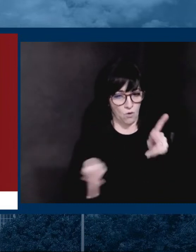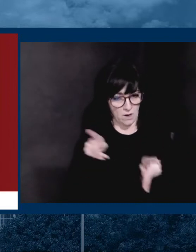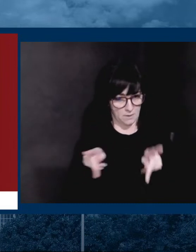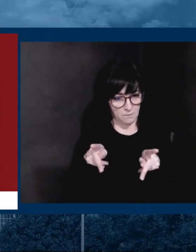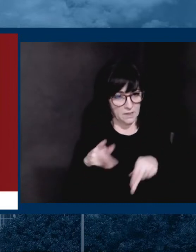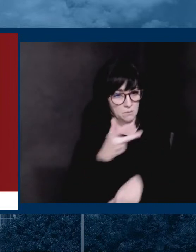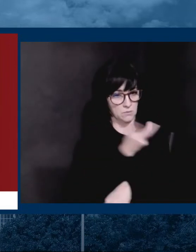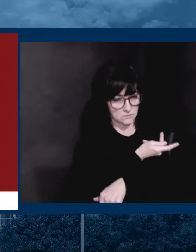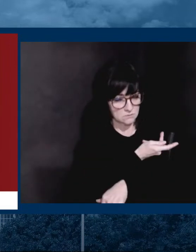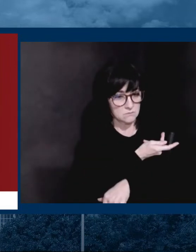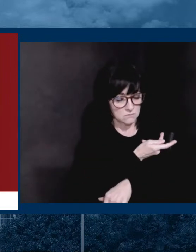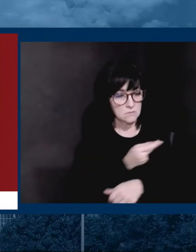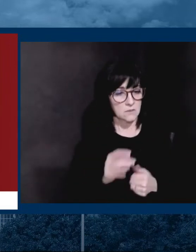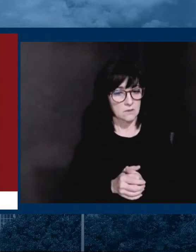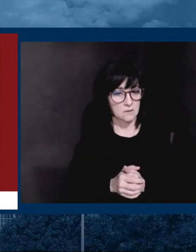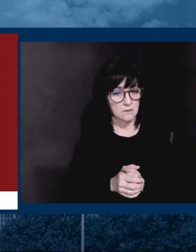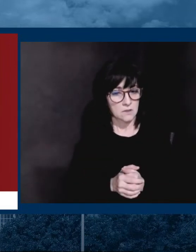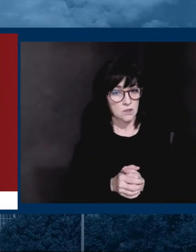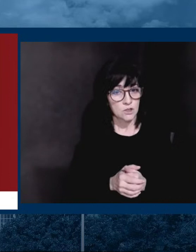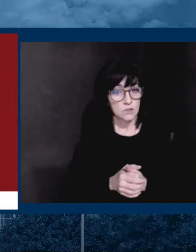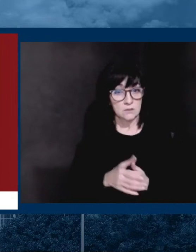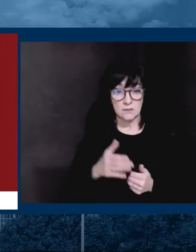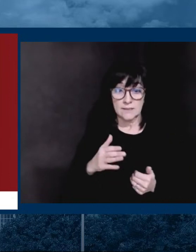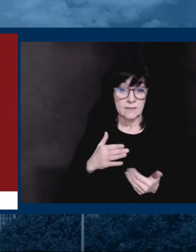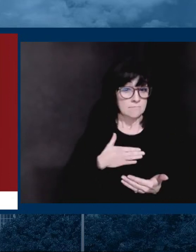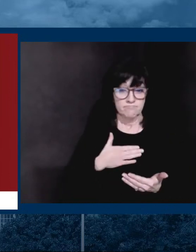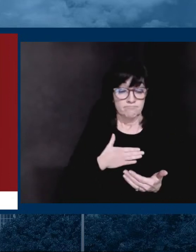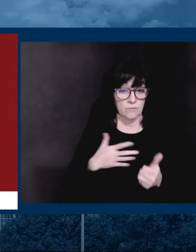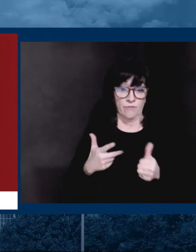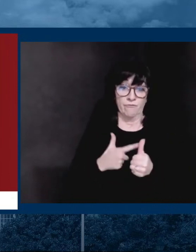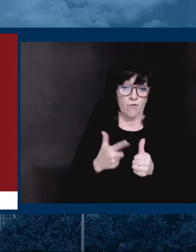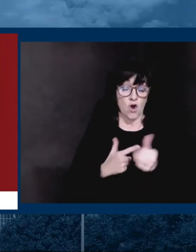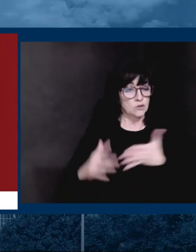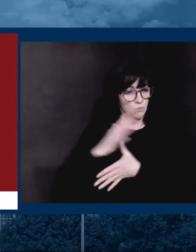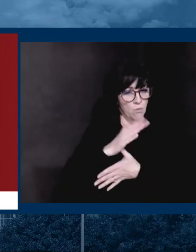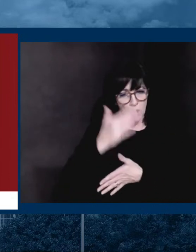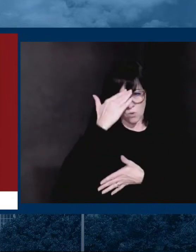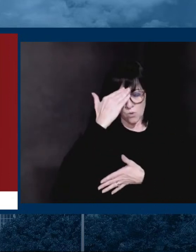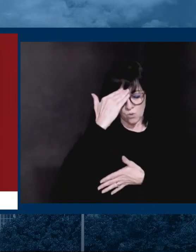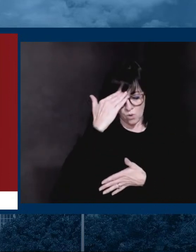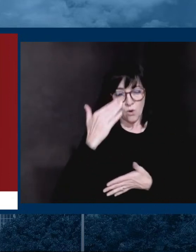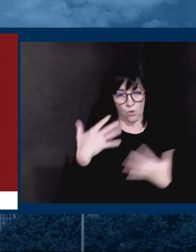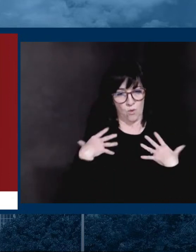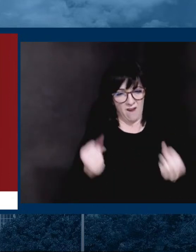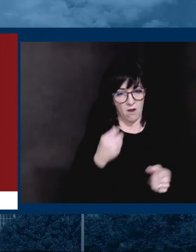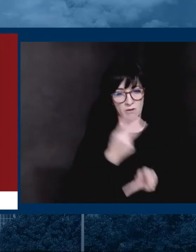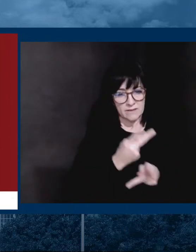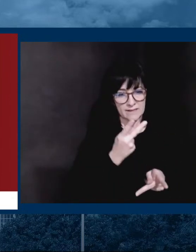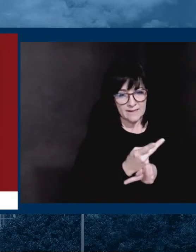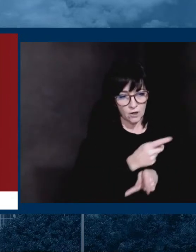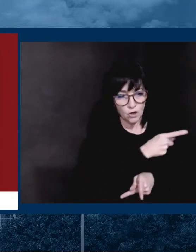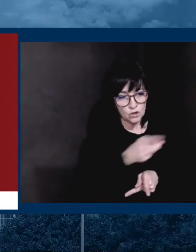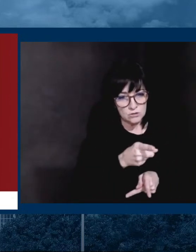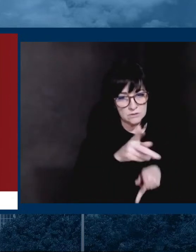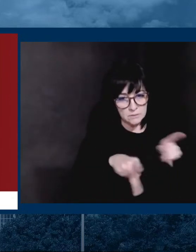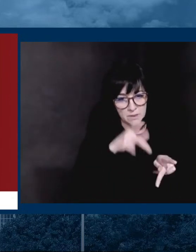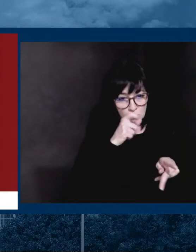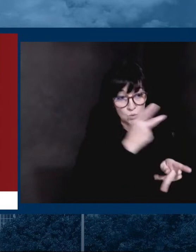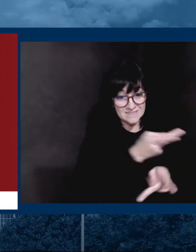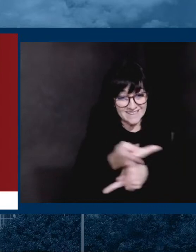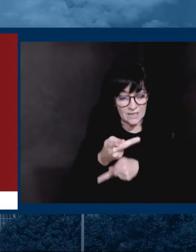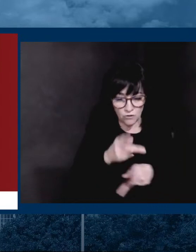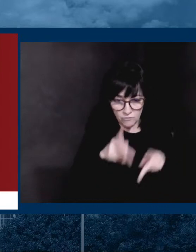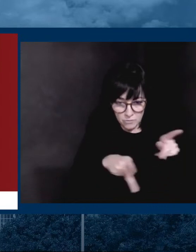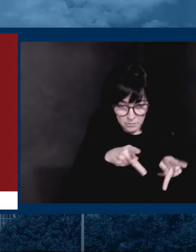that is continue to be primary care, healthcare providers. We continue to have a strong partnership with